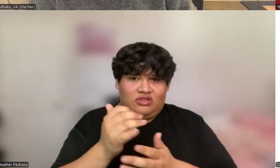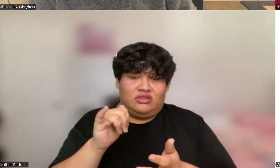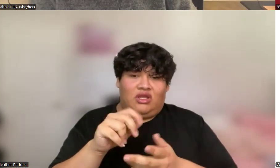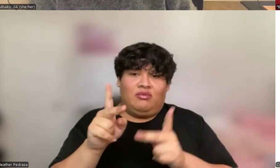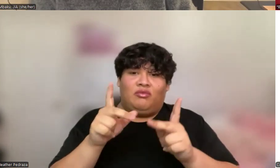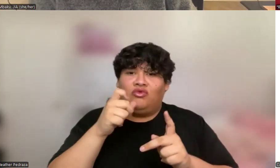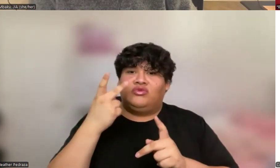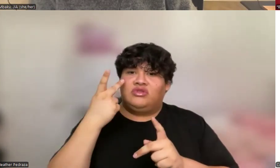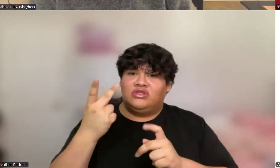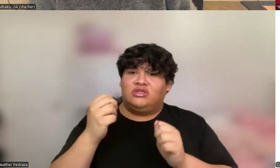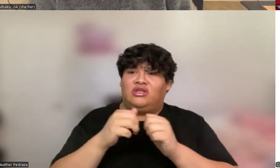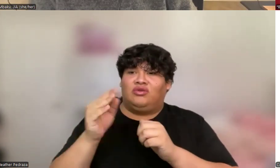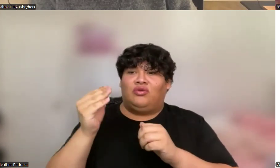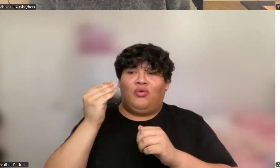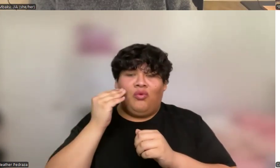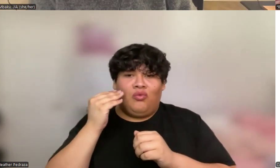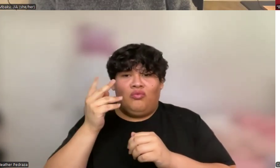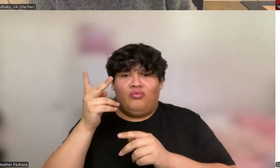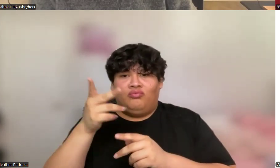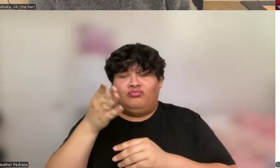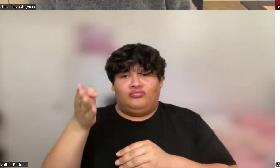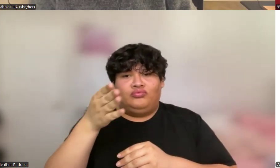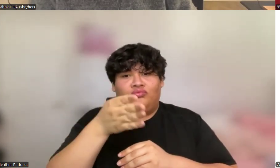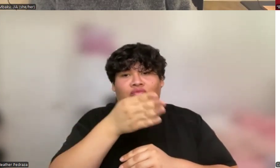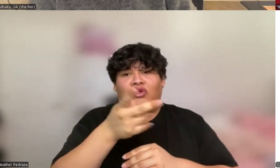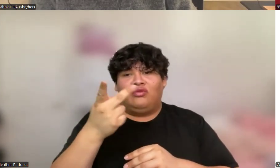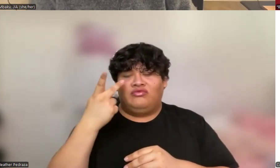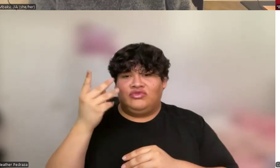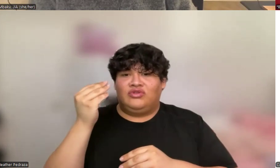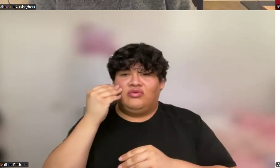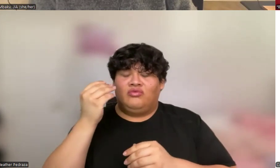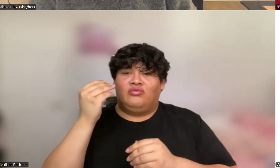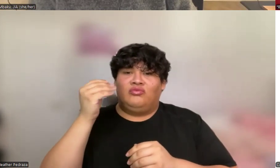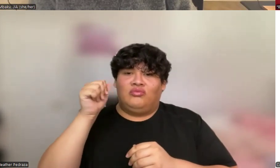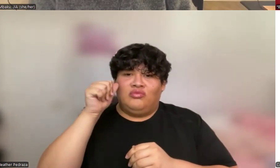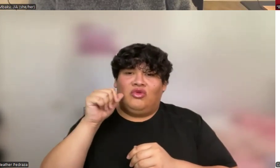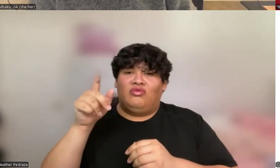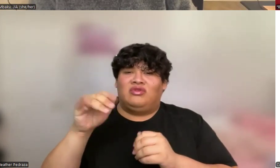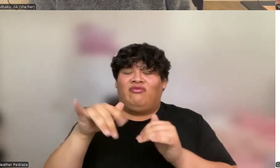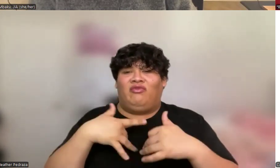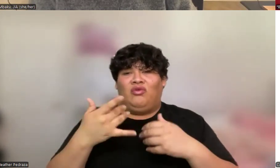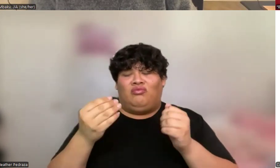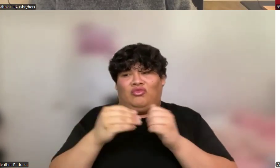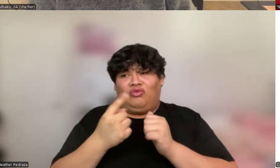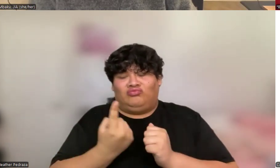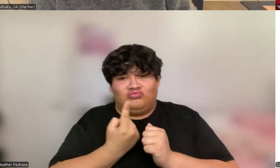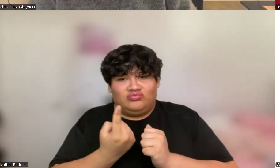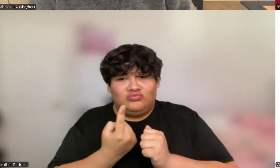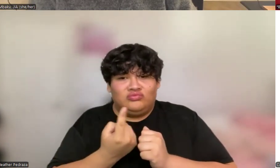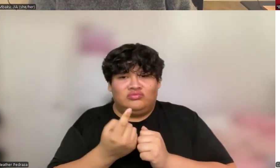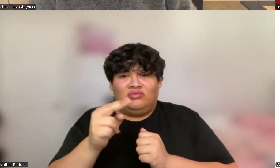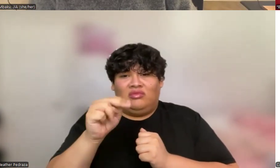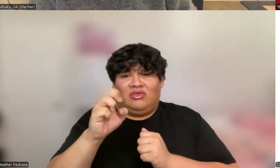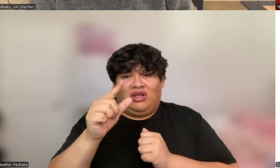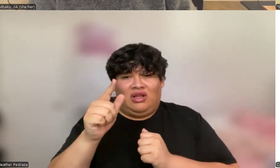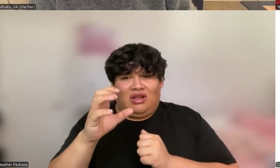sees people who are homebound, our homebound adults continue to be a very neglected population. I